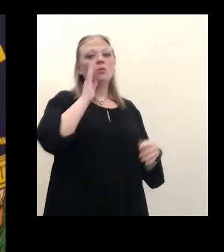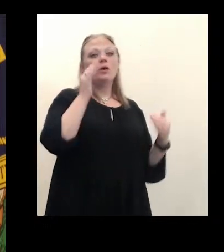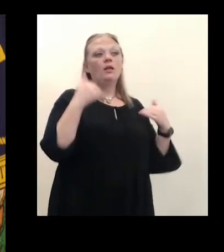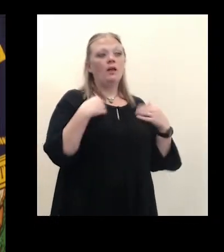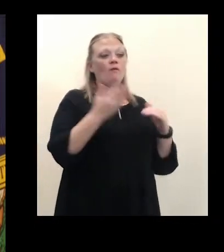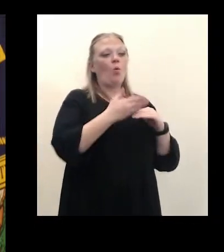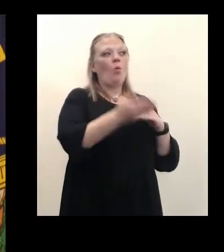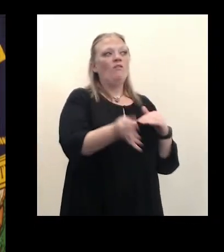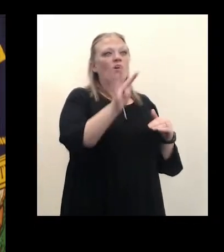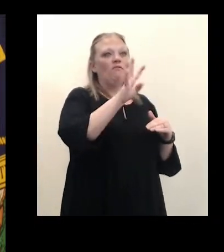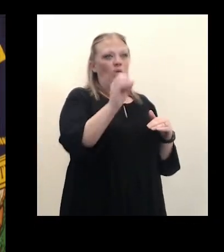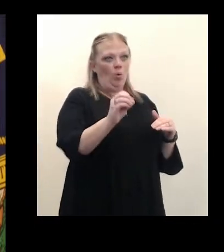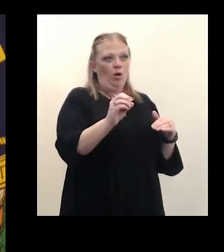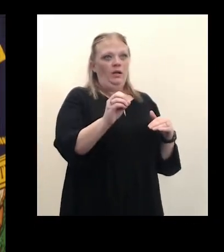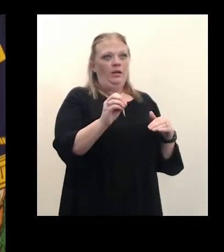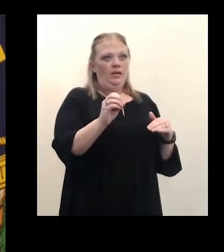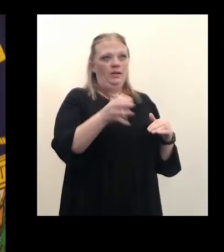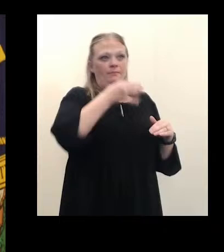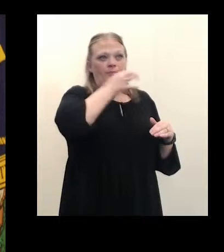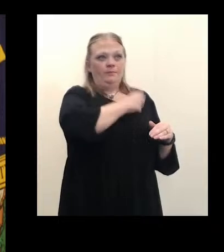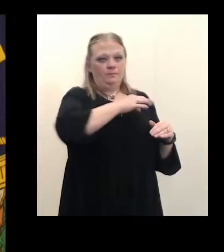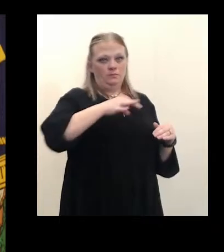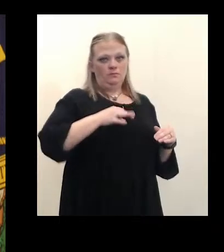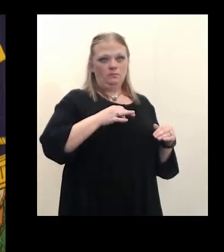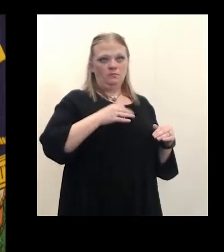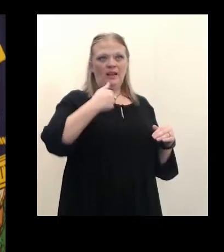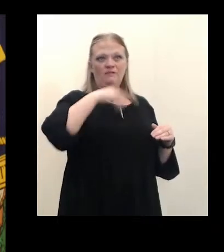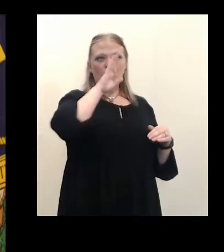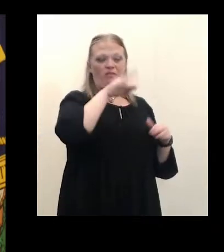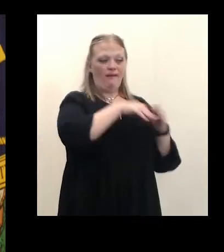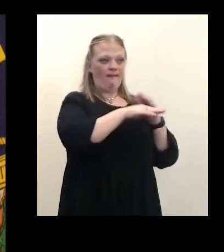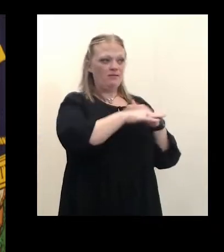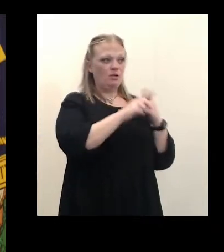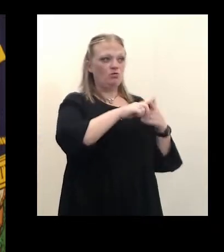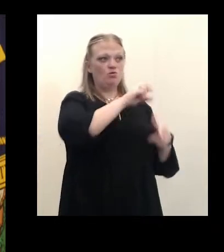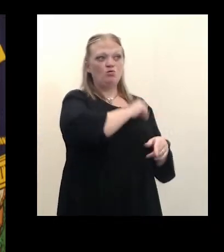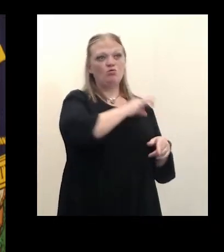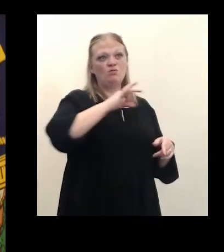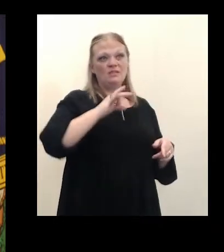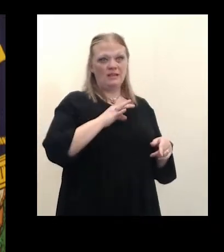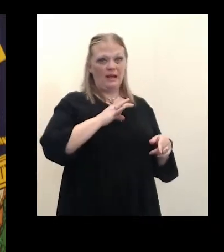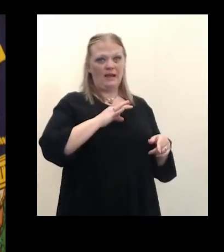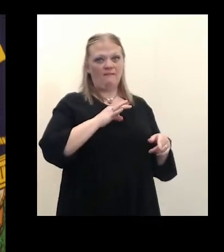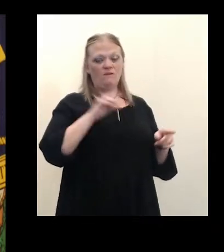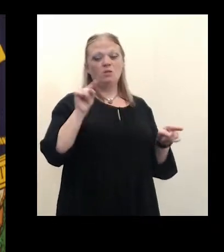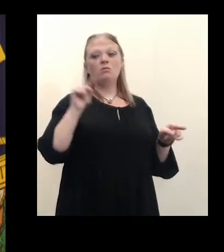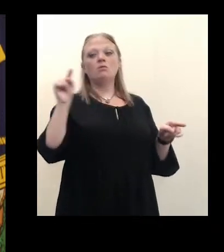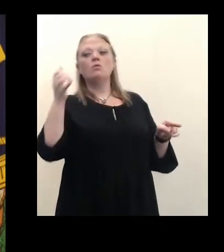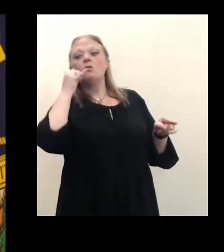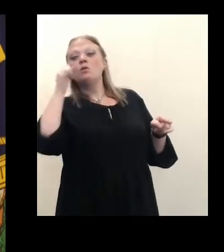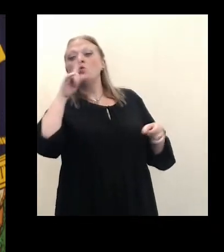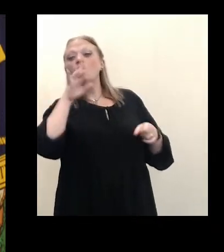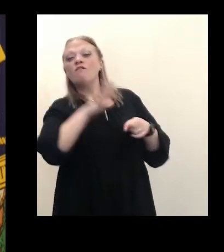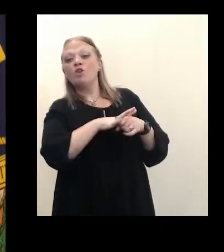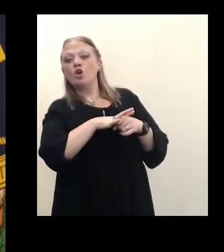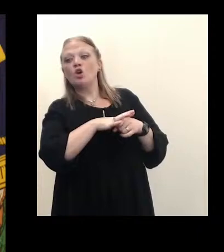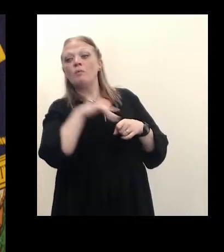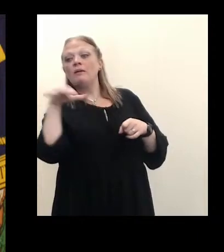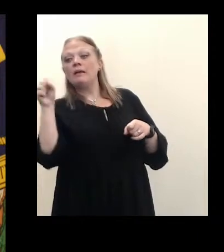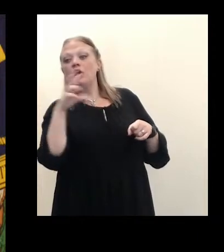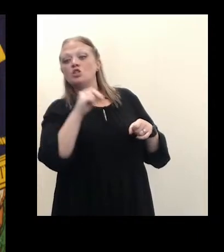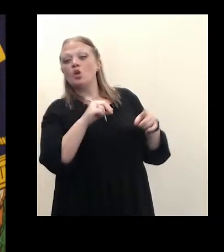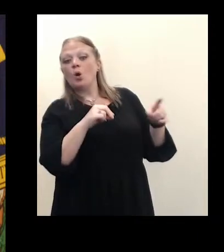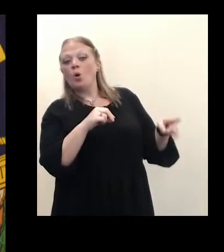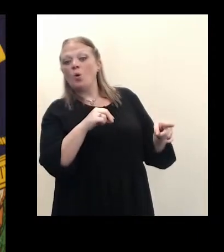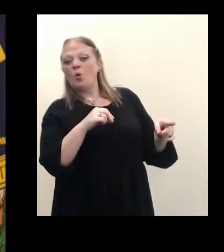40 sanitarians there. We'll have direct access to staff that'll be positioned elsewhere to confirm whether these individuals are who they say they